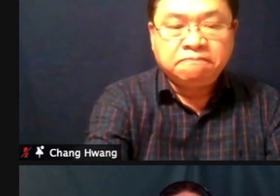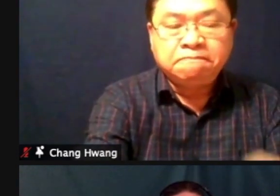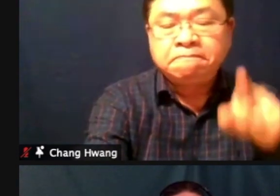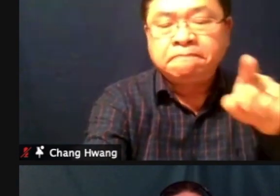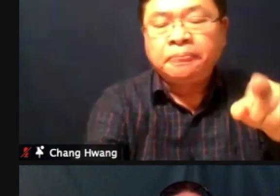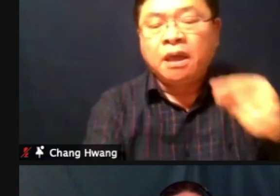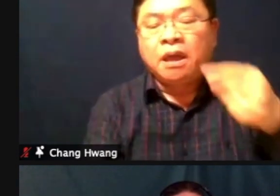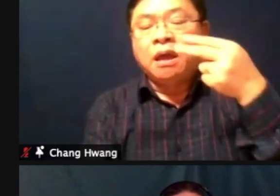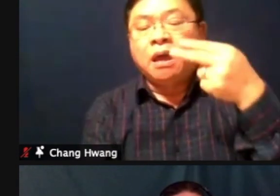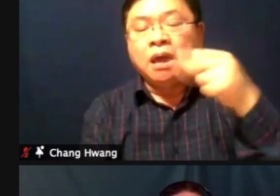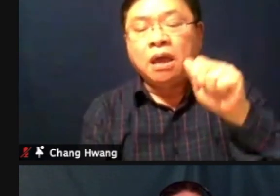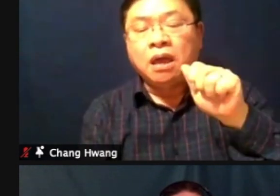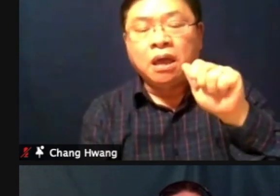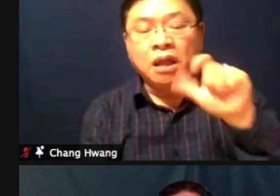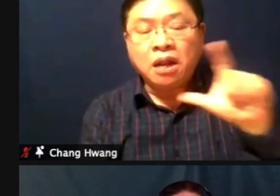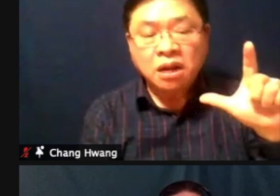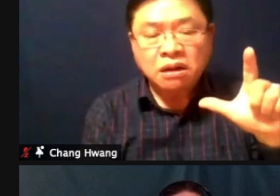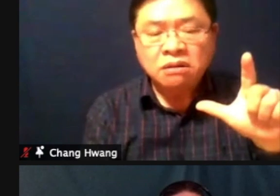mentioned.